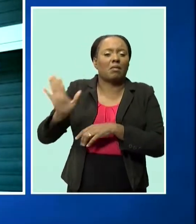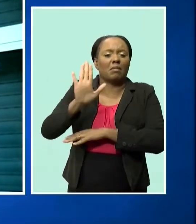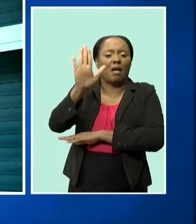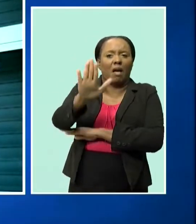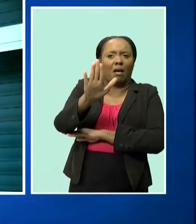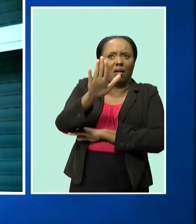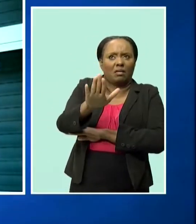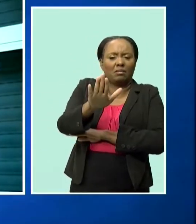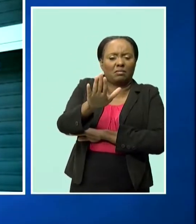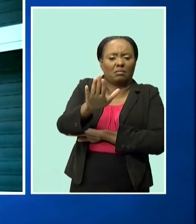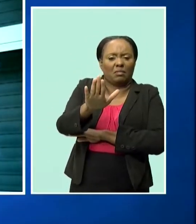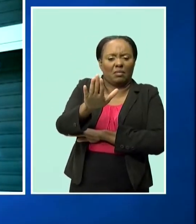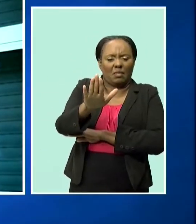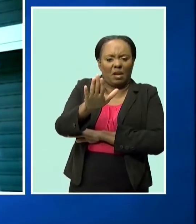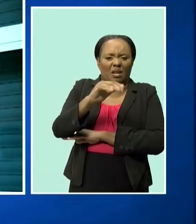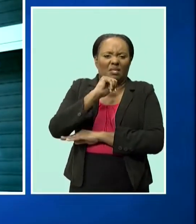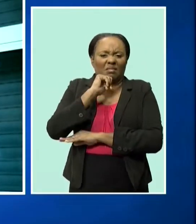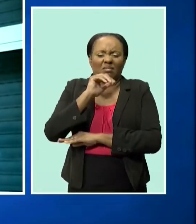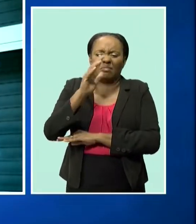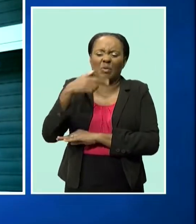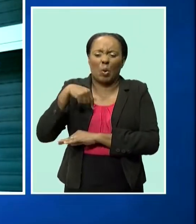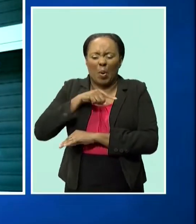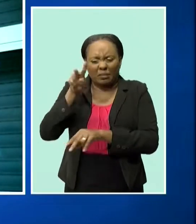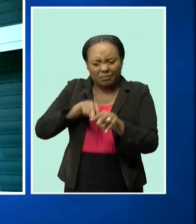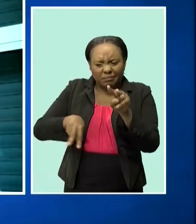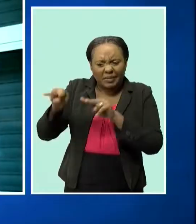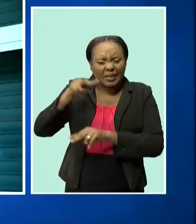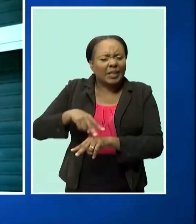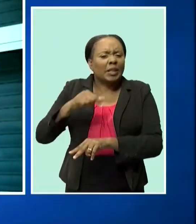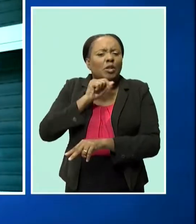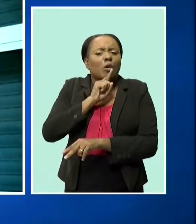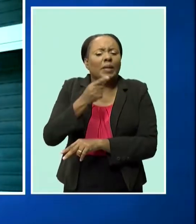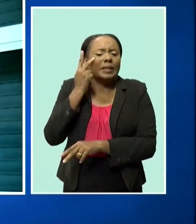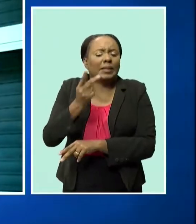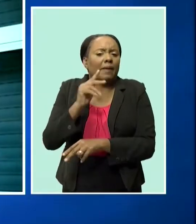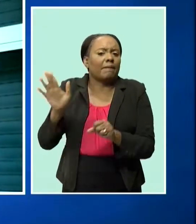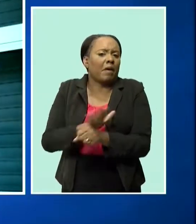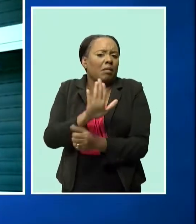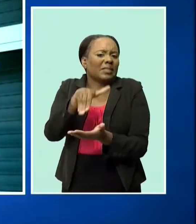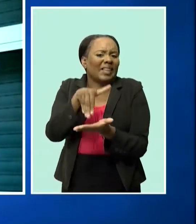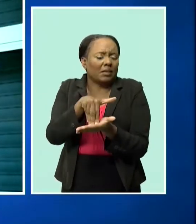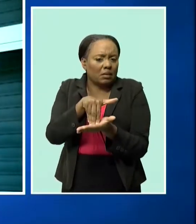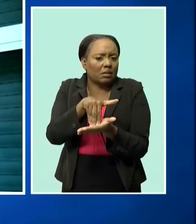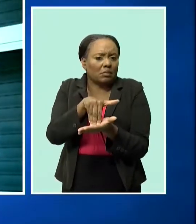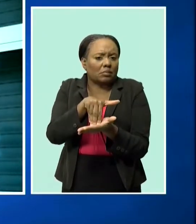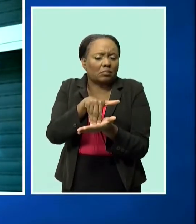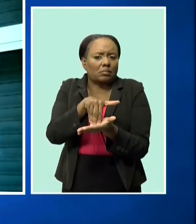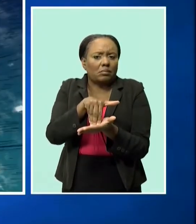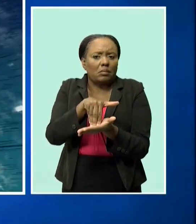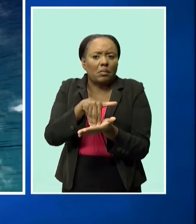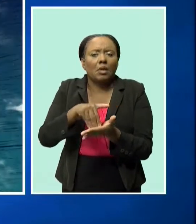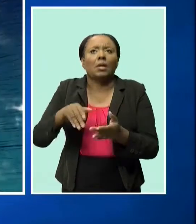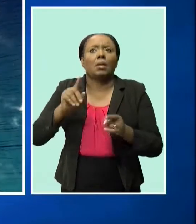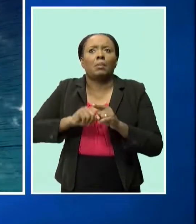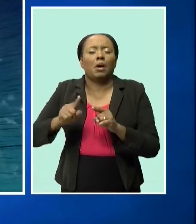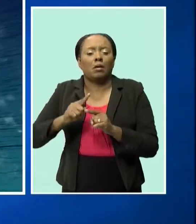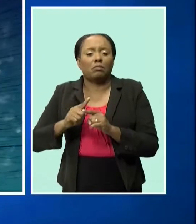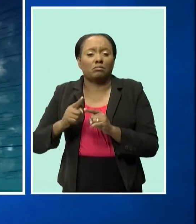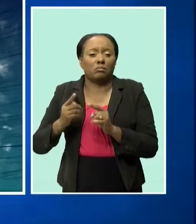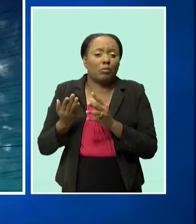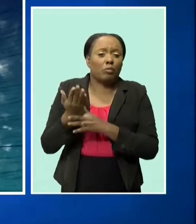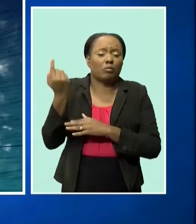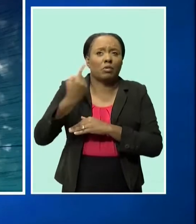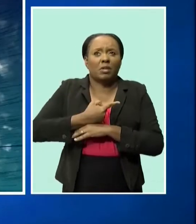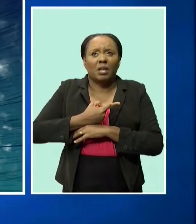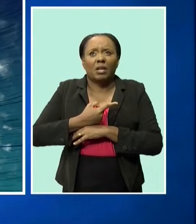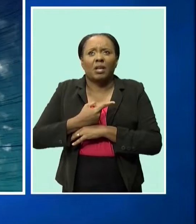really kind of find a well-defined center, which is a good thing. So the system throughout the course of today remained disorganized.